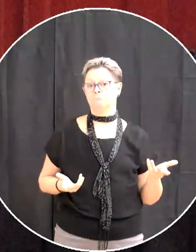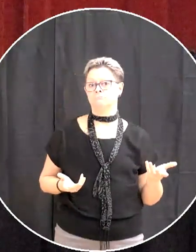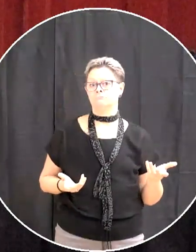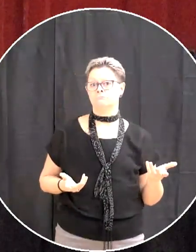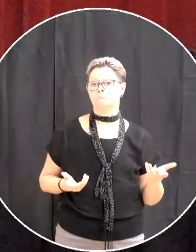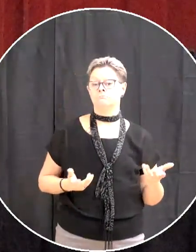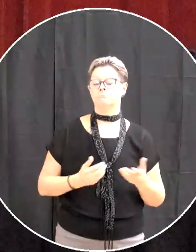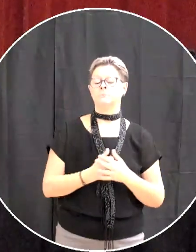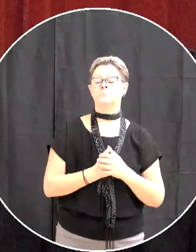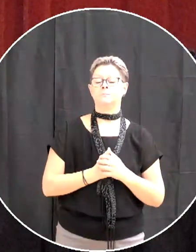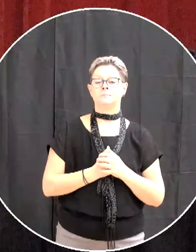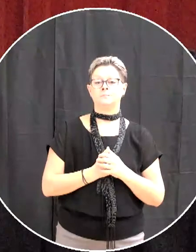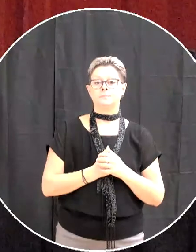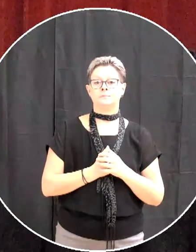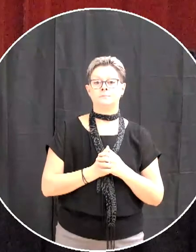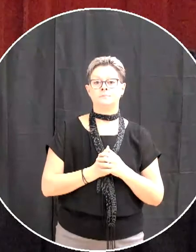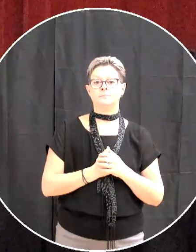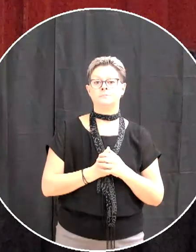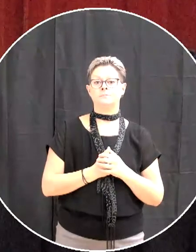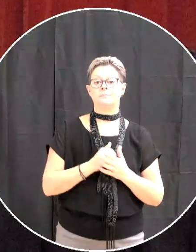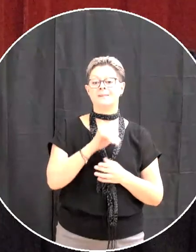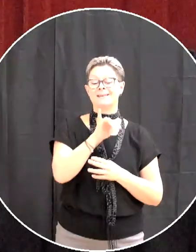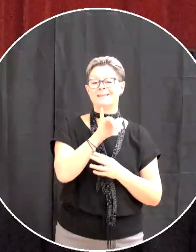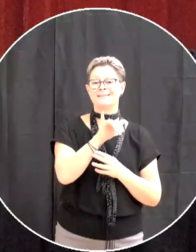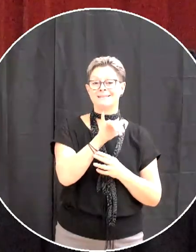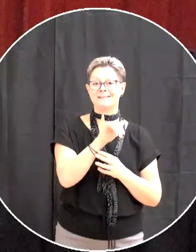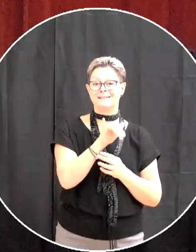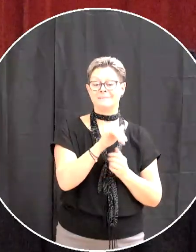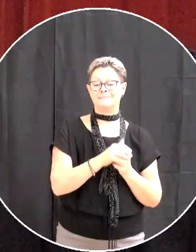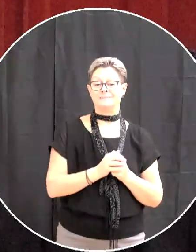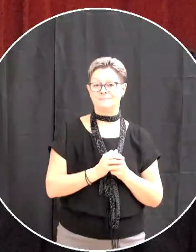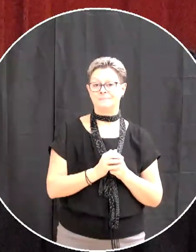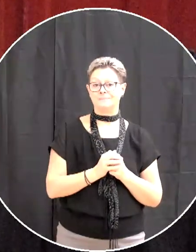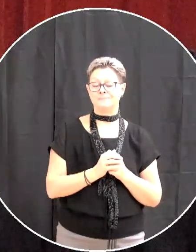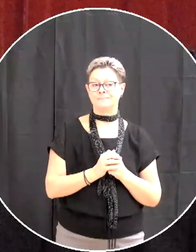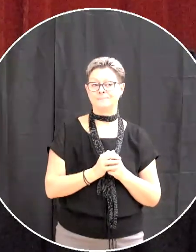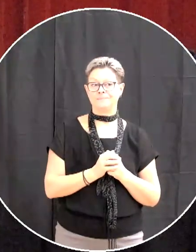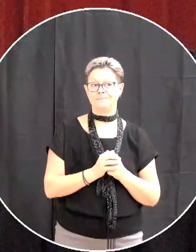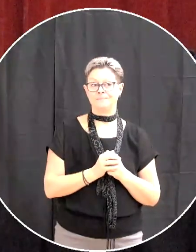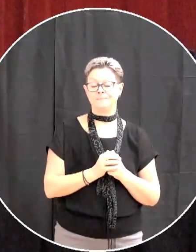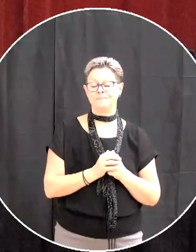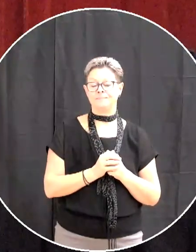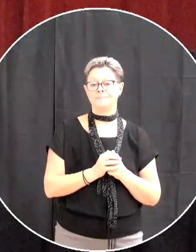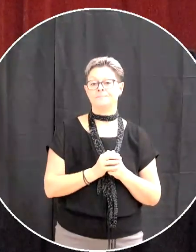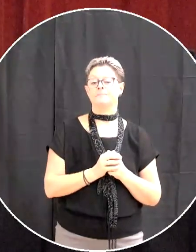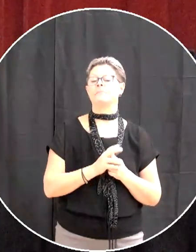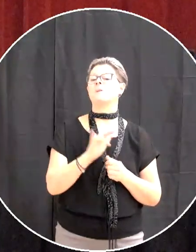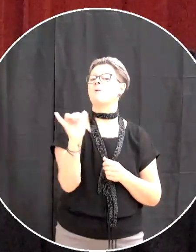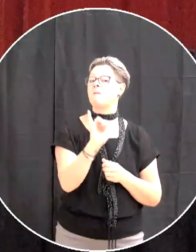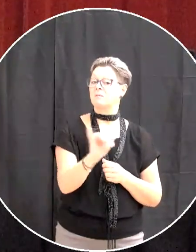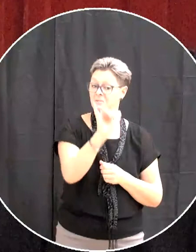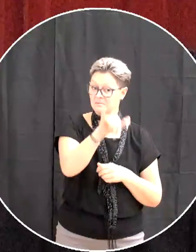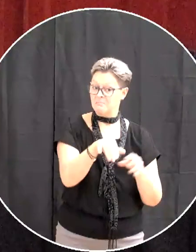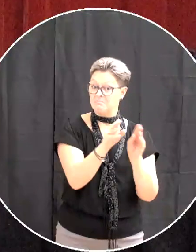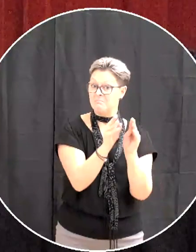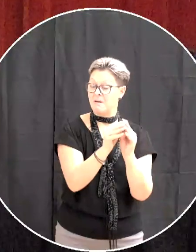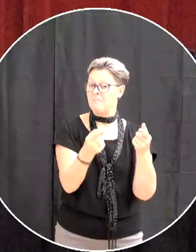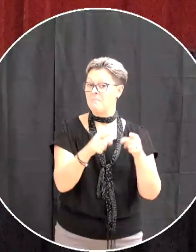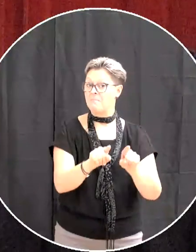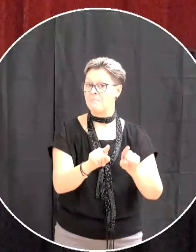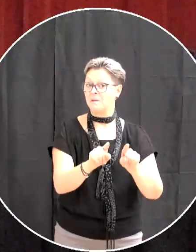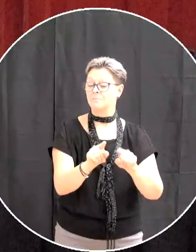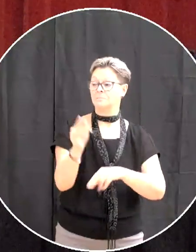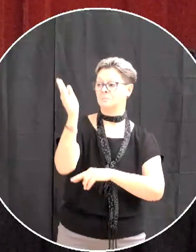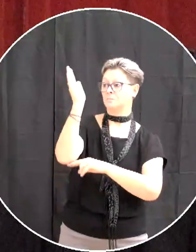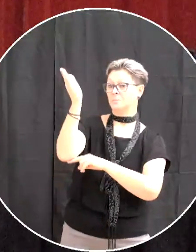And that work is ongoing. We also had, at that meeting, a presentation by